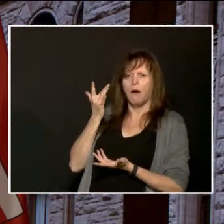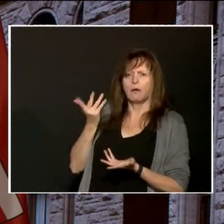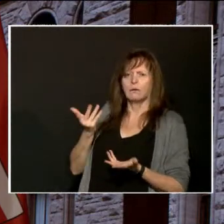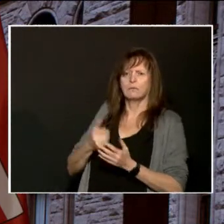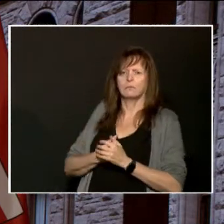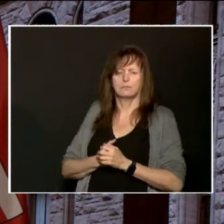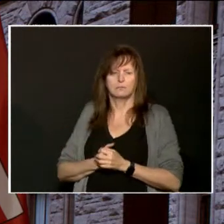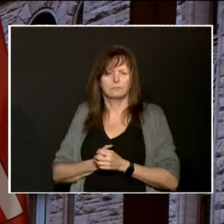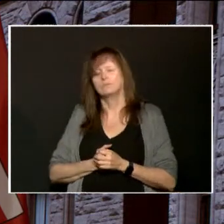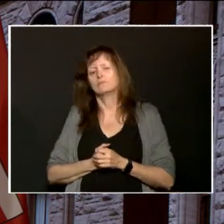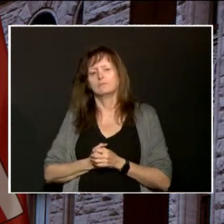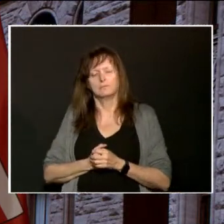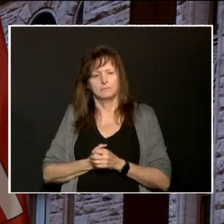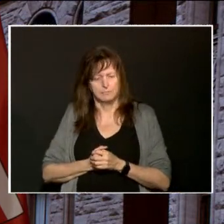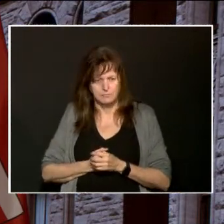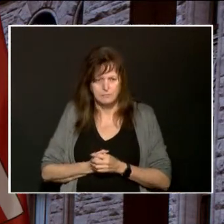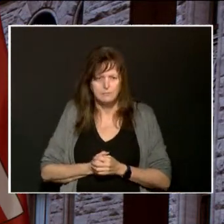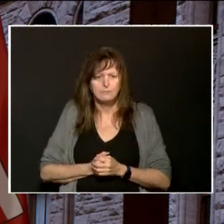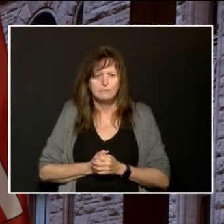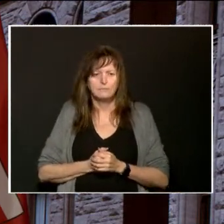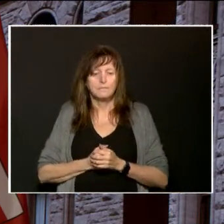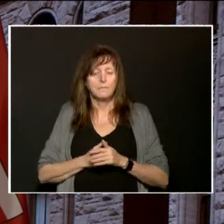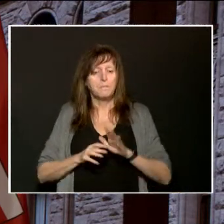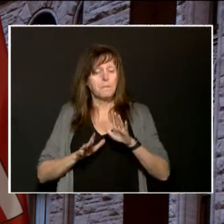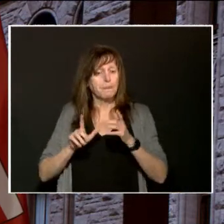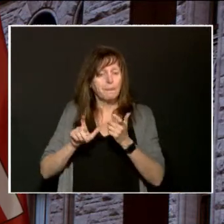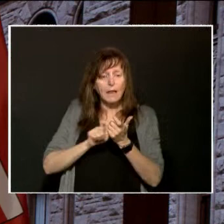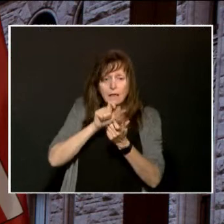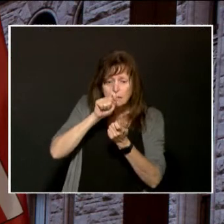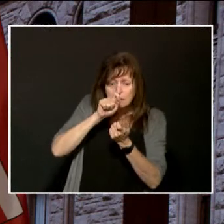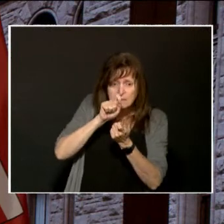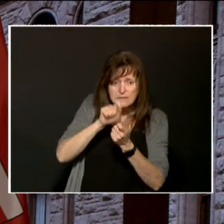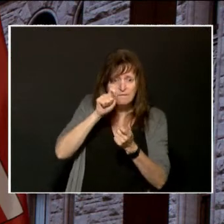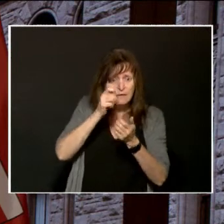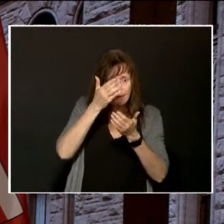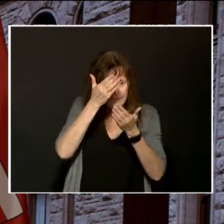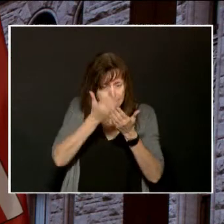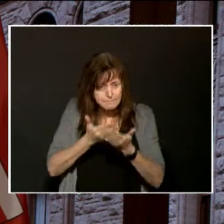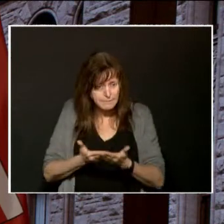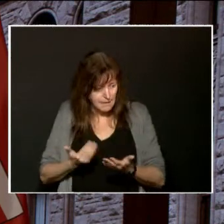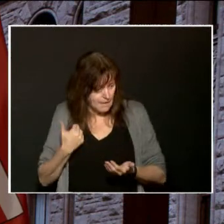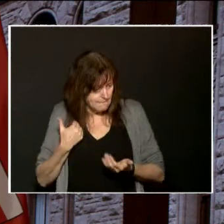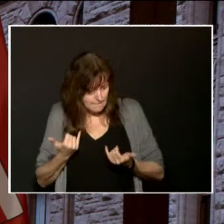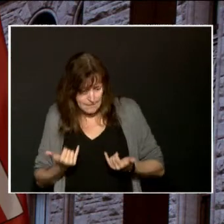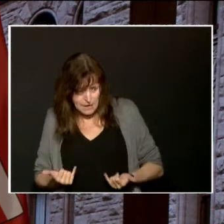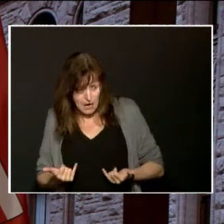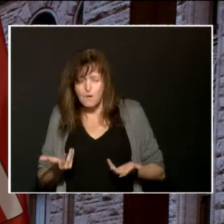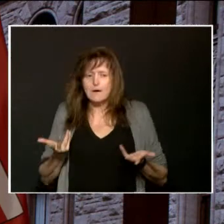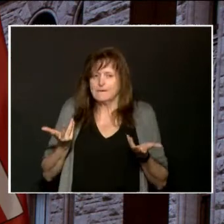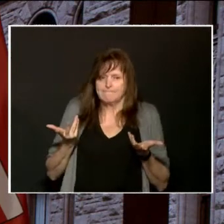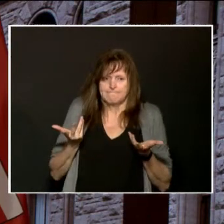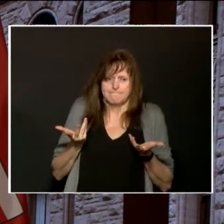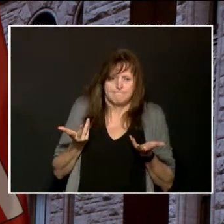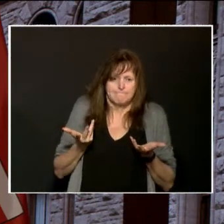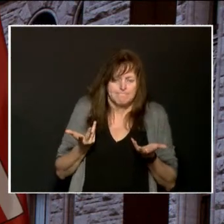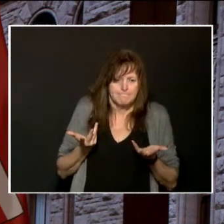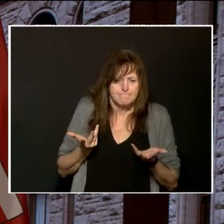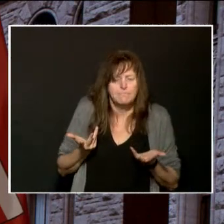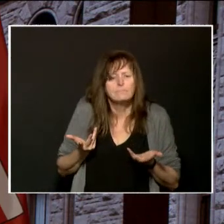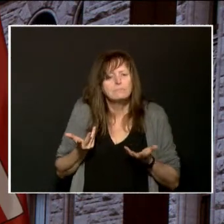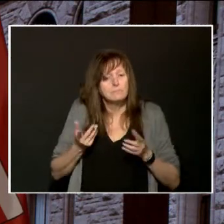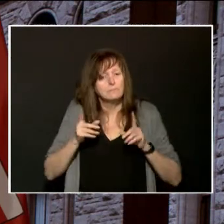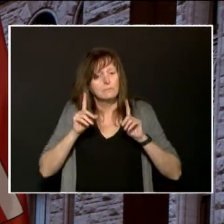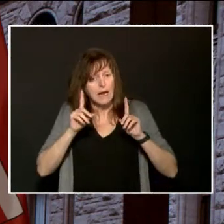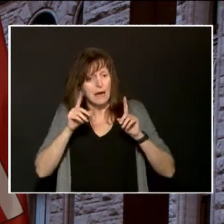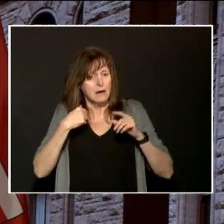Actually, I don't have the specific data on that. I know that's something of interest. In general, we know that the majority